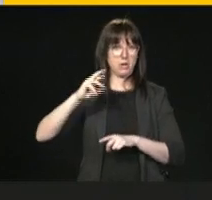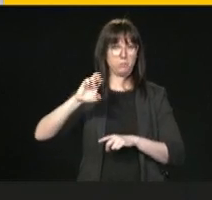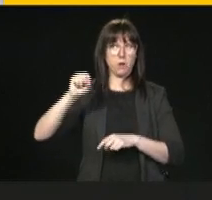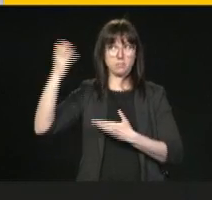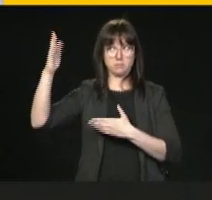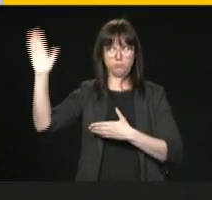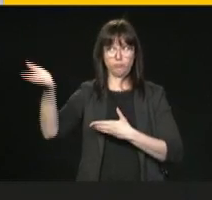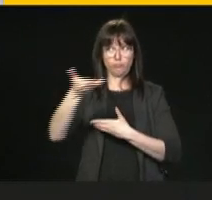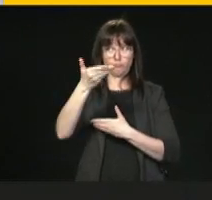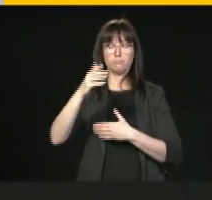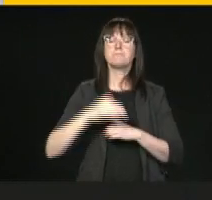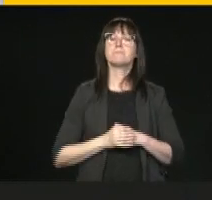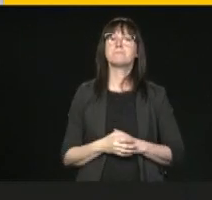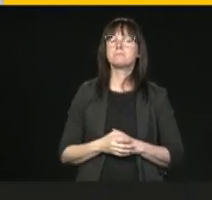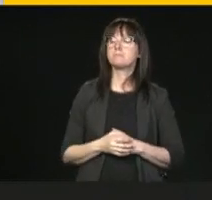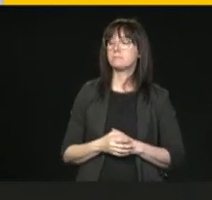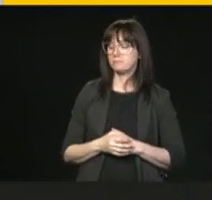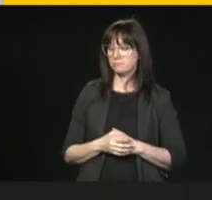is open.